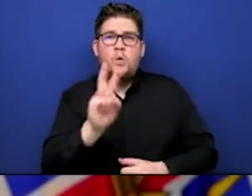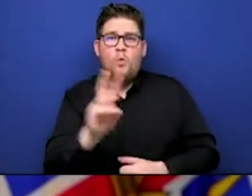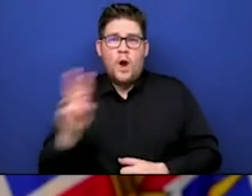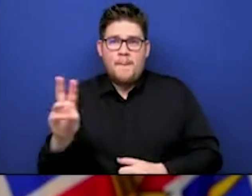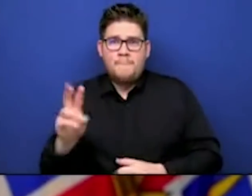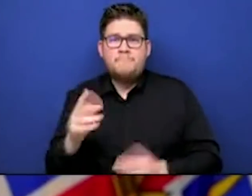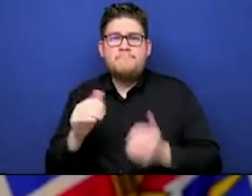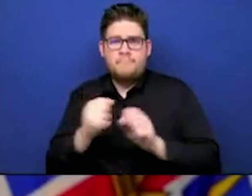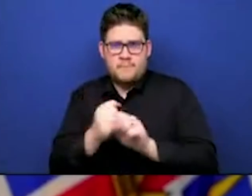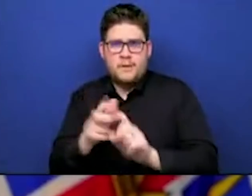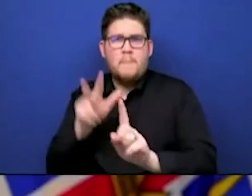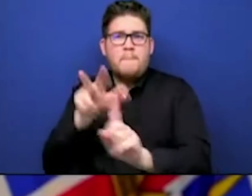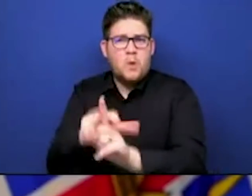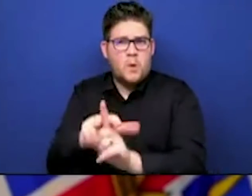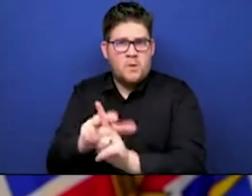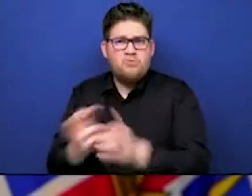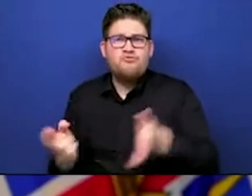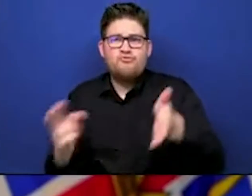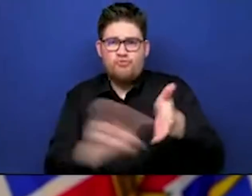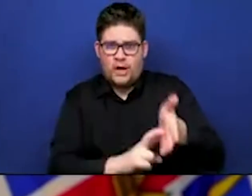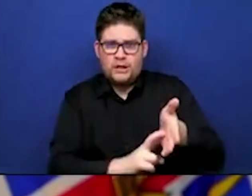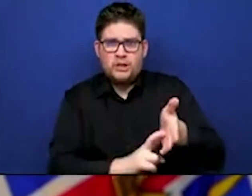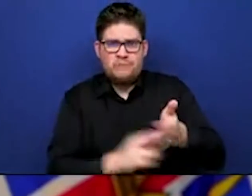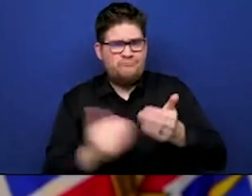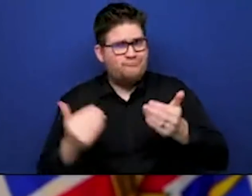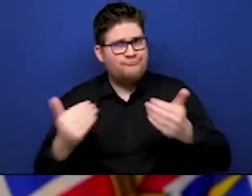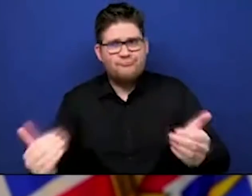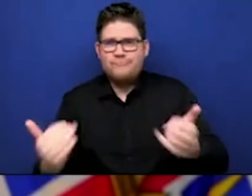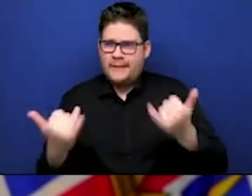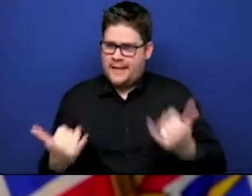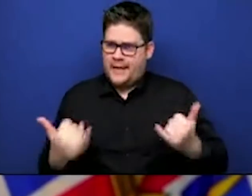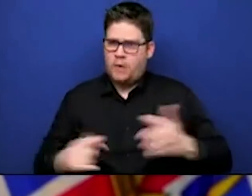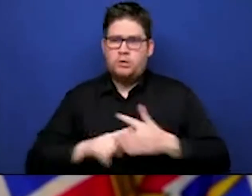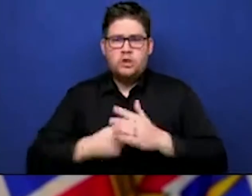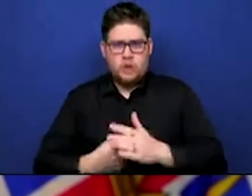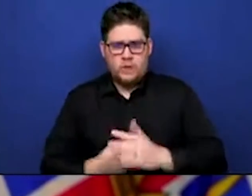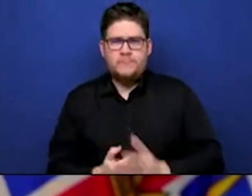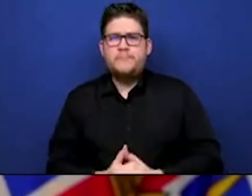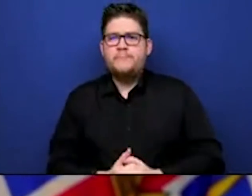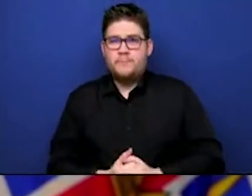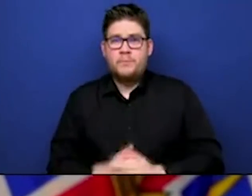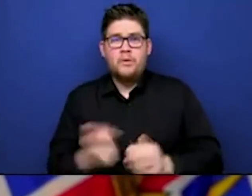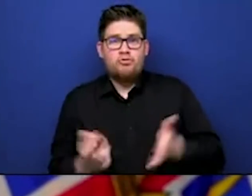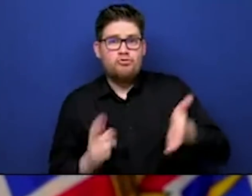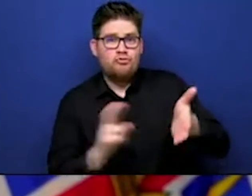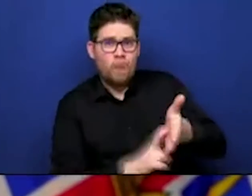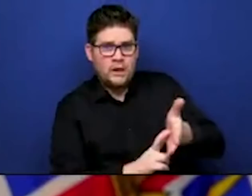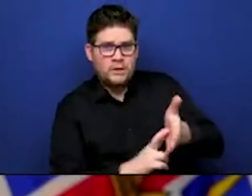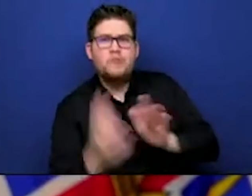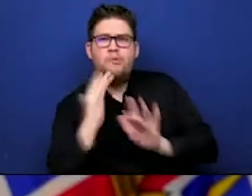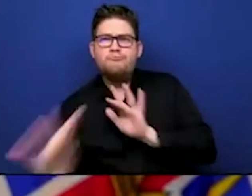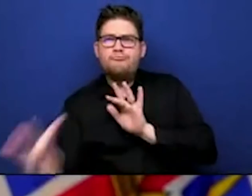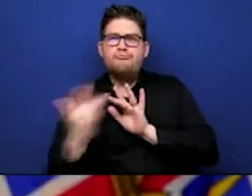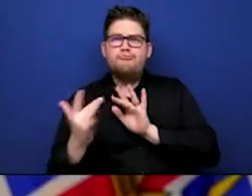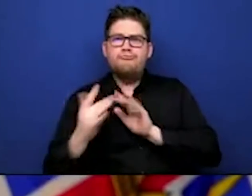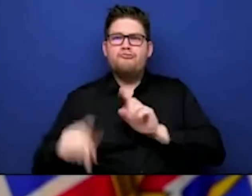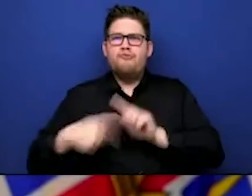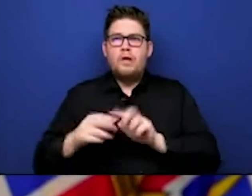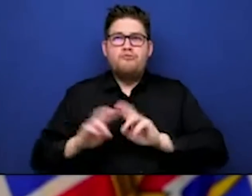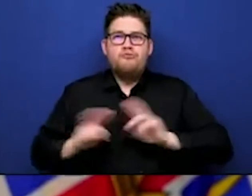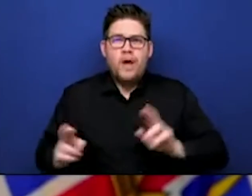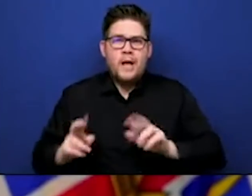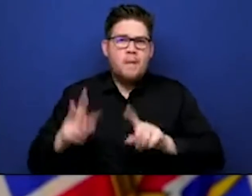onto the registration system, and then you will be contacted when it's your turn to book your appointments as they become available in your